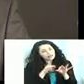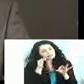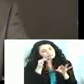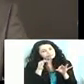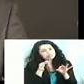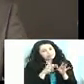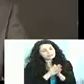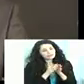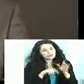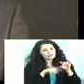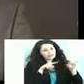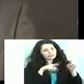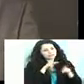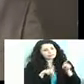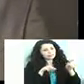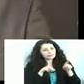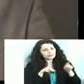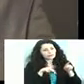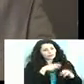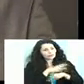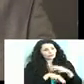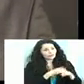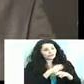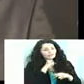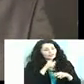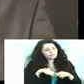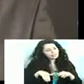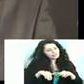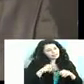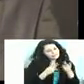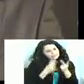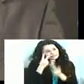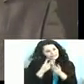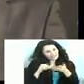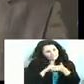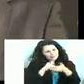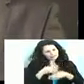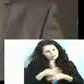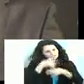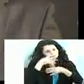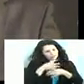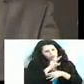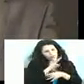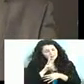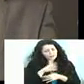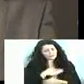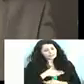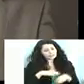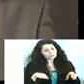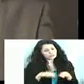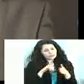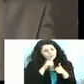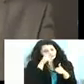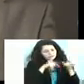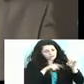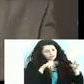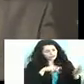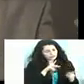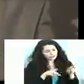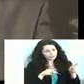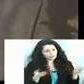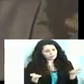you've not visited that page on our website yet, we want to invite you to do so, specifically because there are folks from around the world who